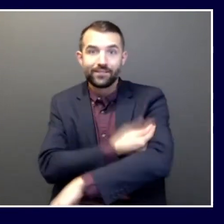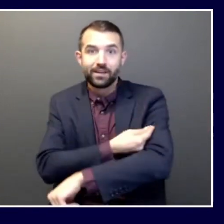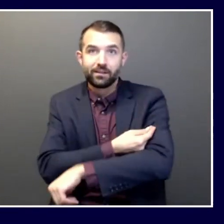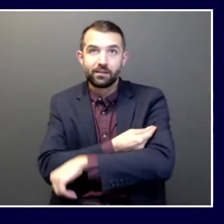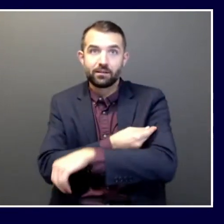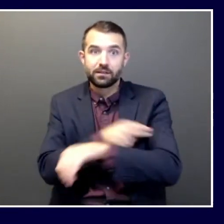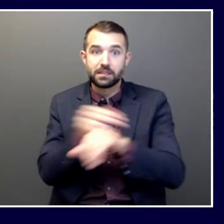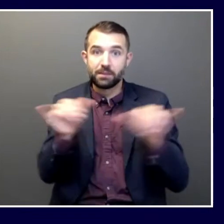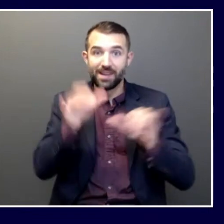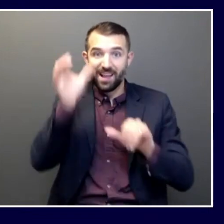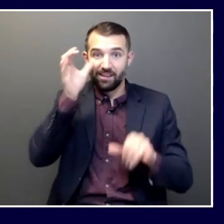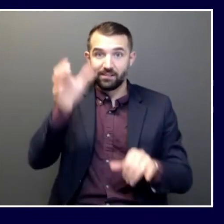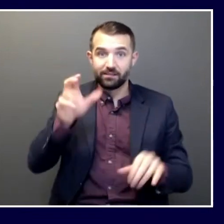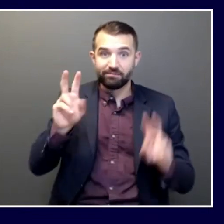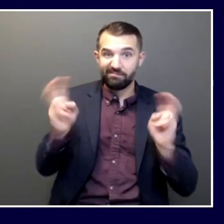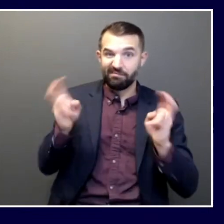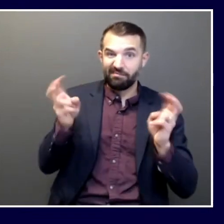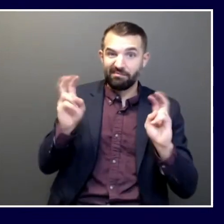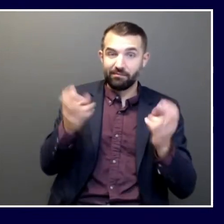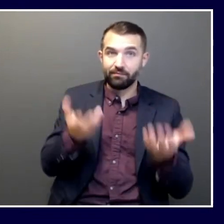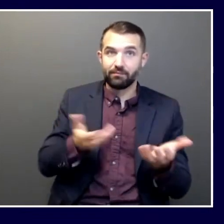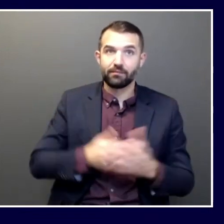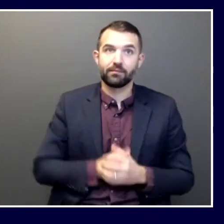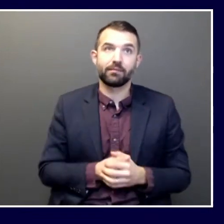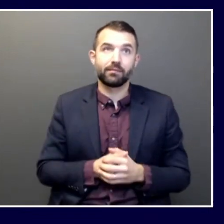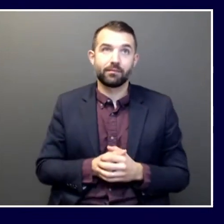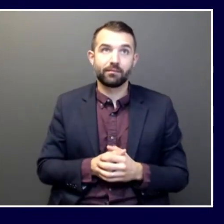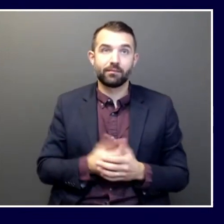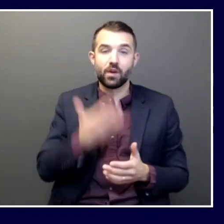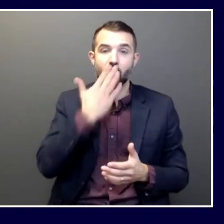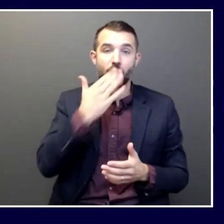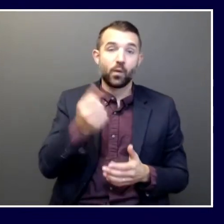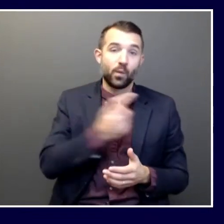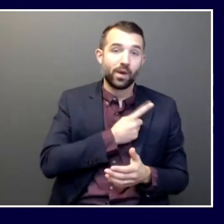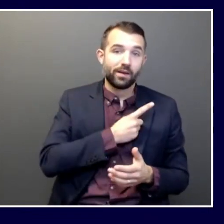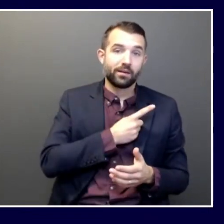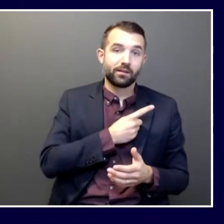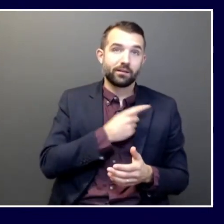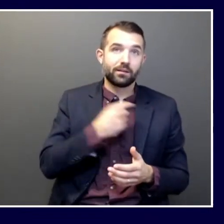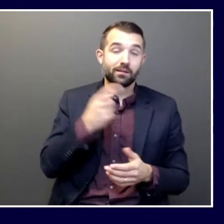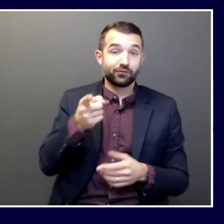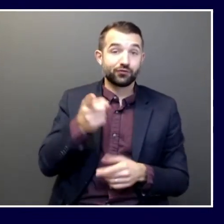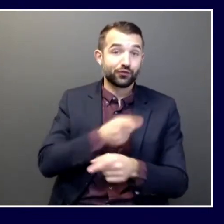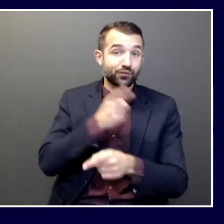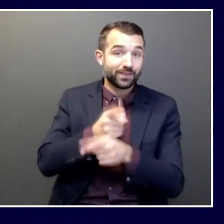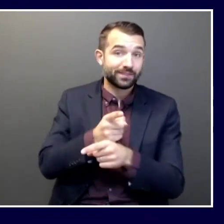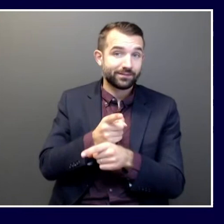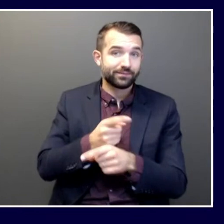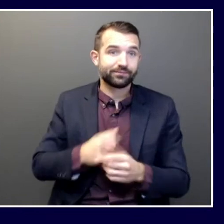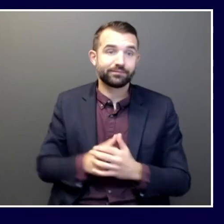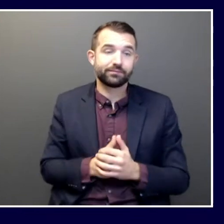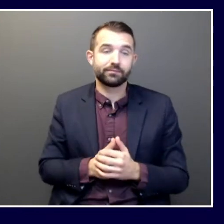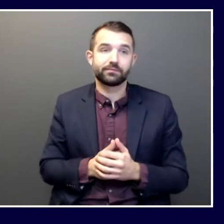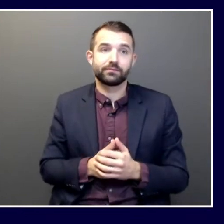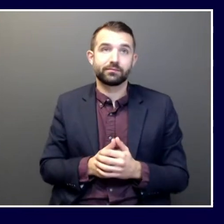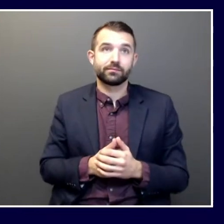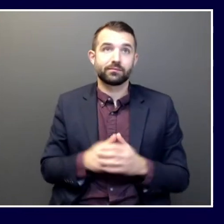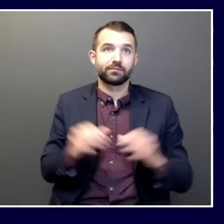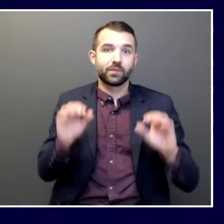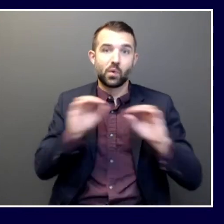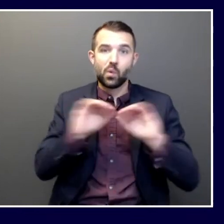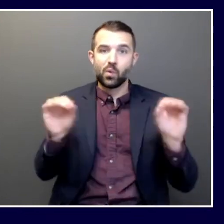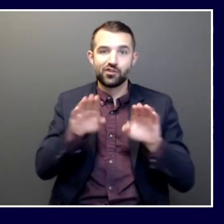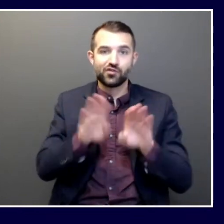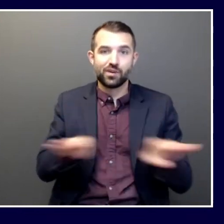Well, Megan, that's a good question. You're right insofar as no child in Maine in this age category will be fully